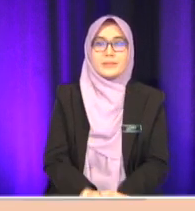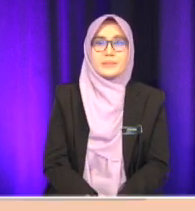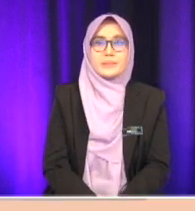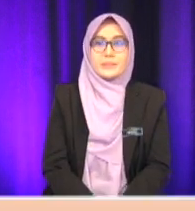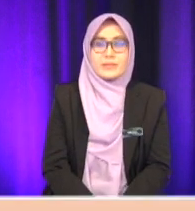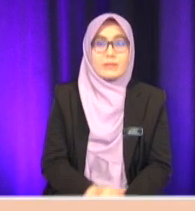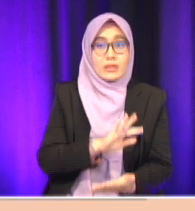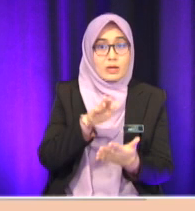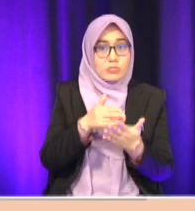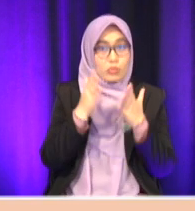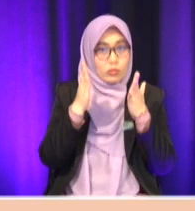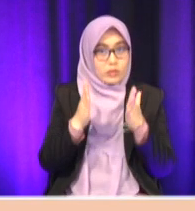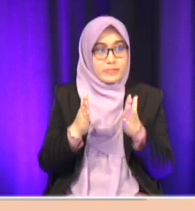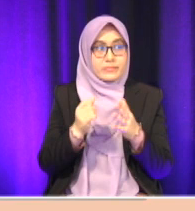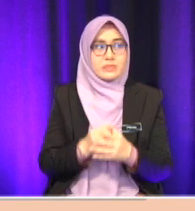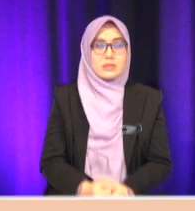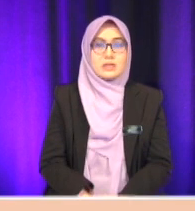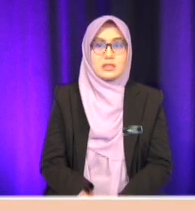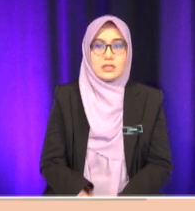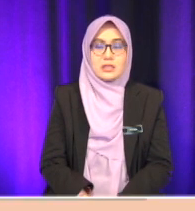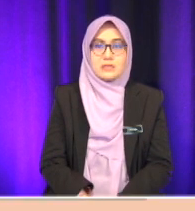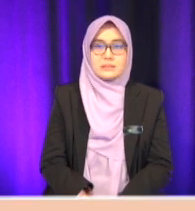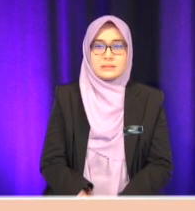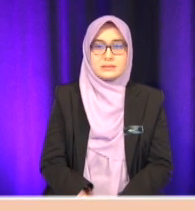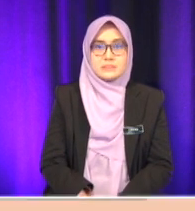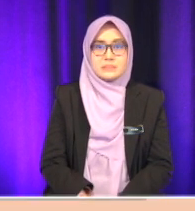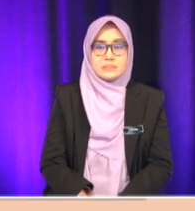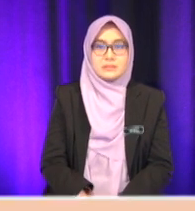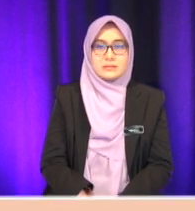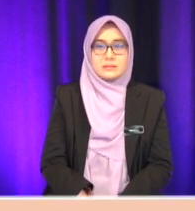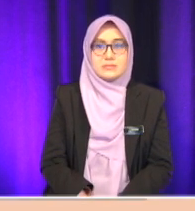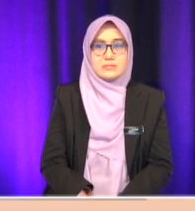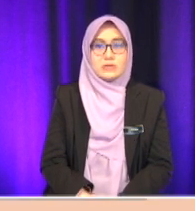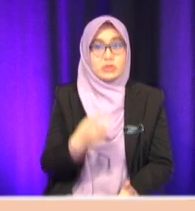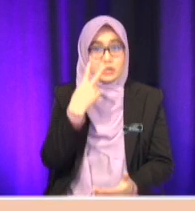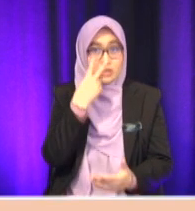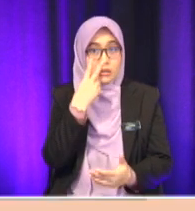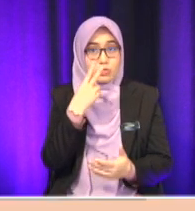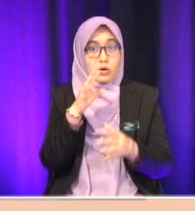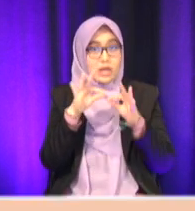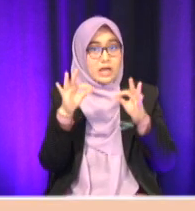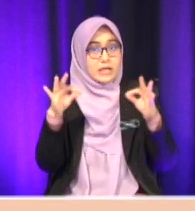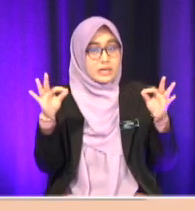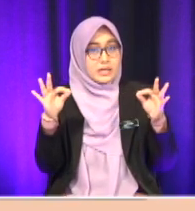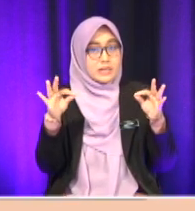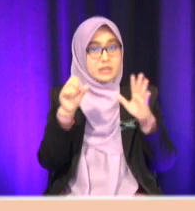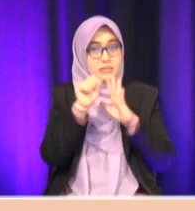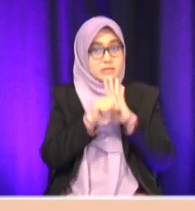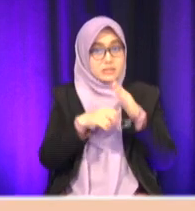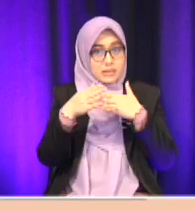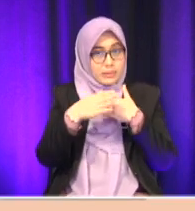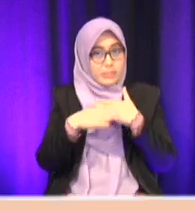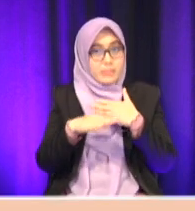we continue with the next sentence. We had no choice but to build up our courage and speak